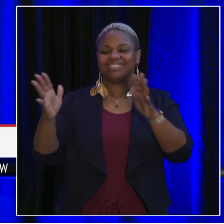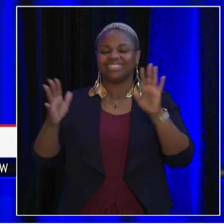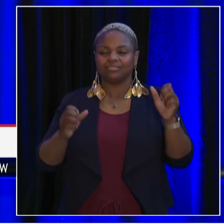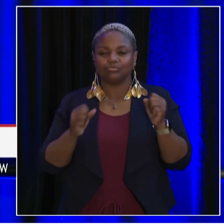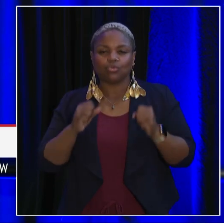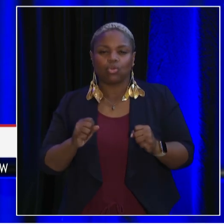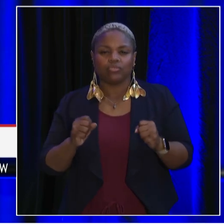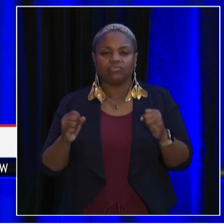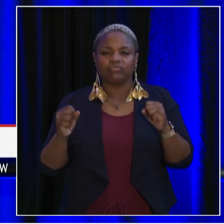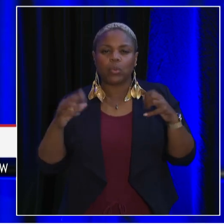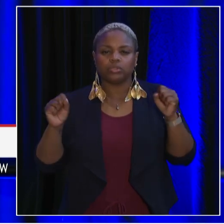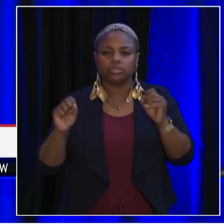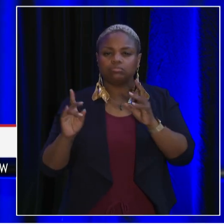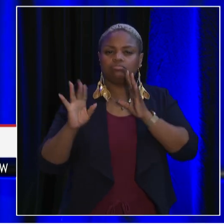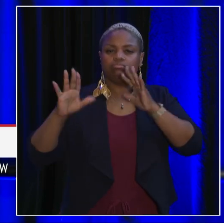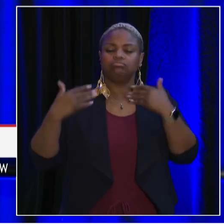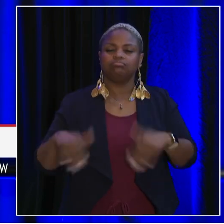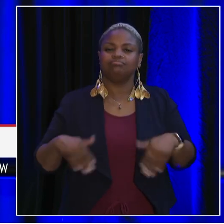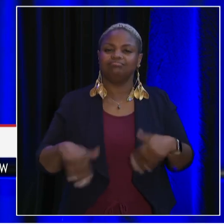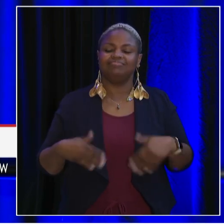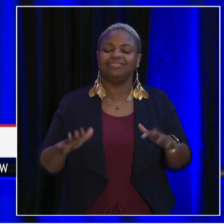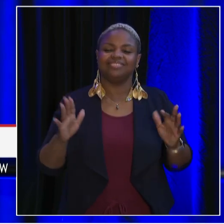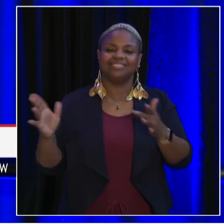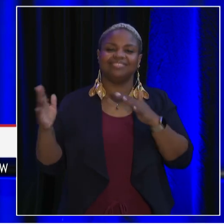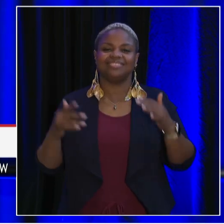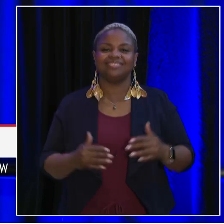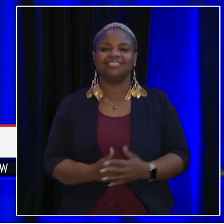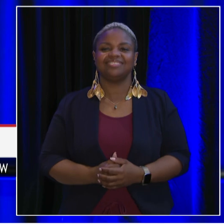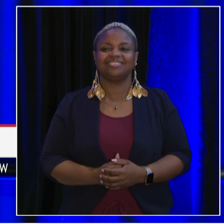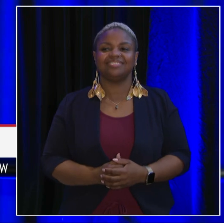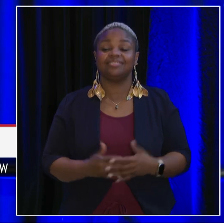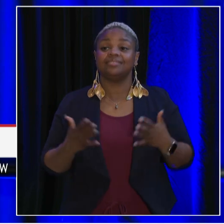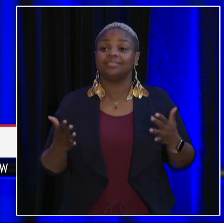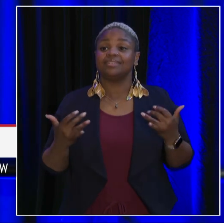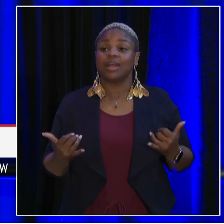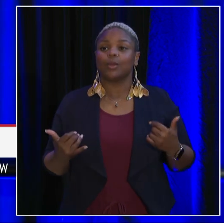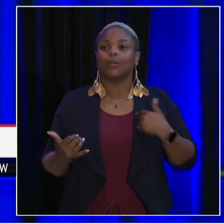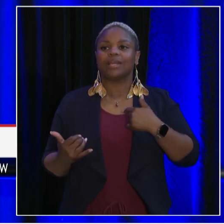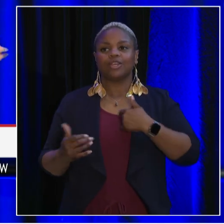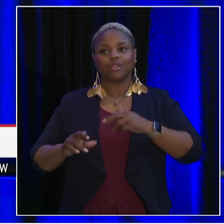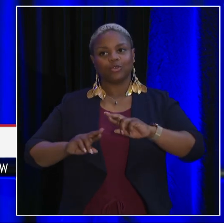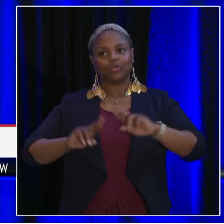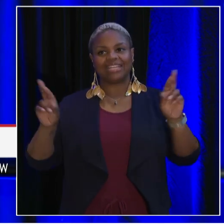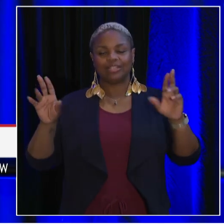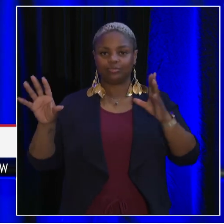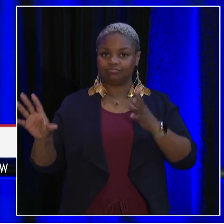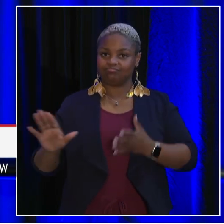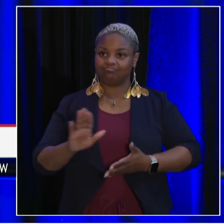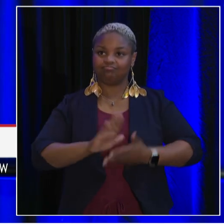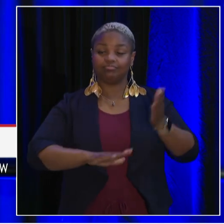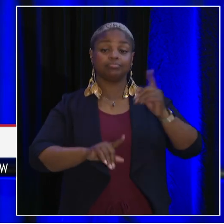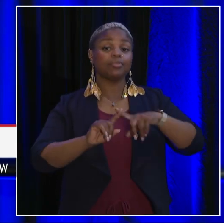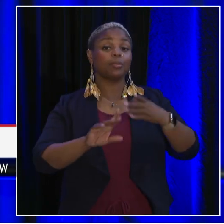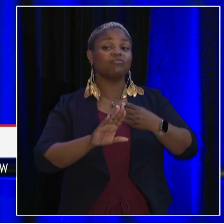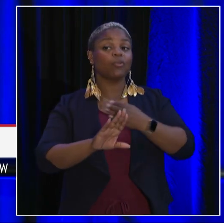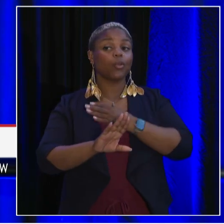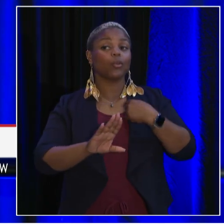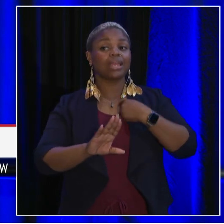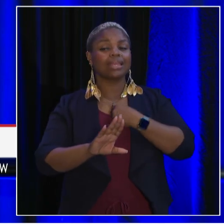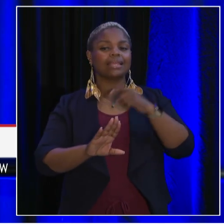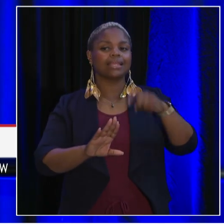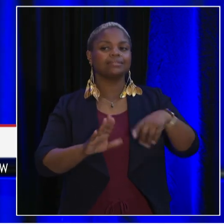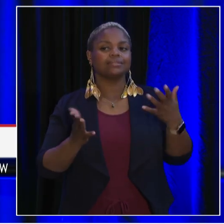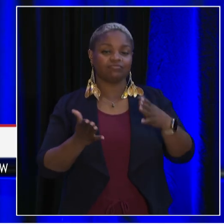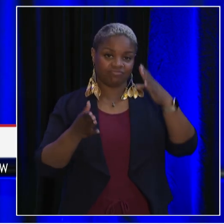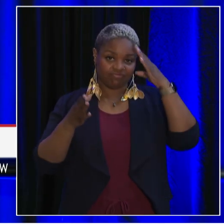And folks, as we prepare to leave this gathering, I think it's vital that we all recommit ourselves to the work of